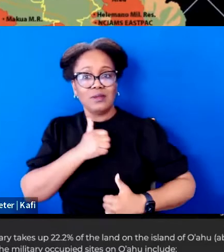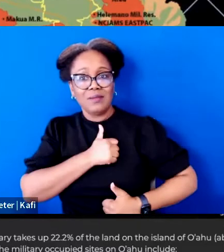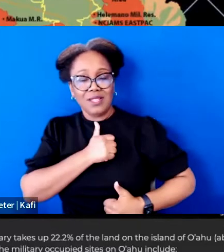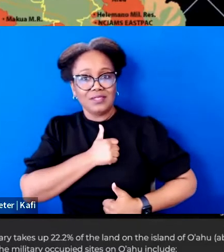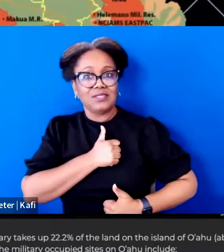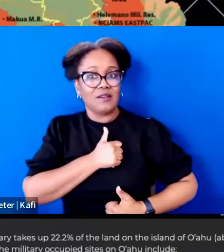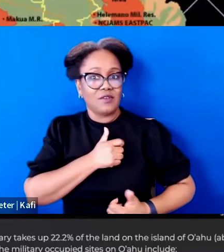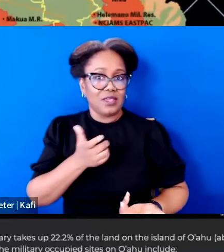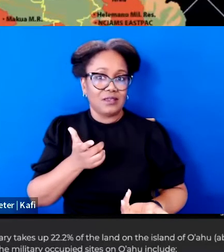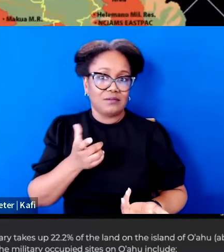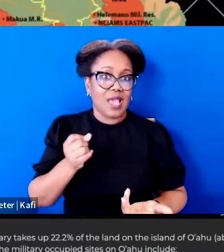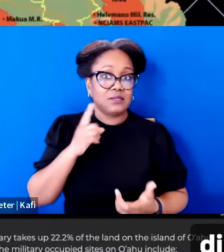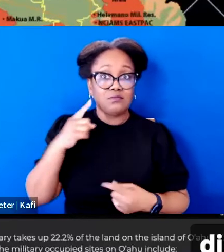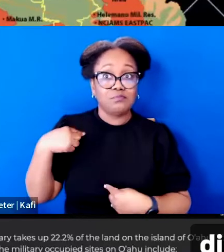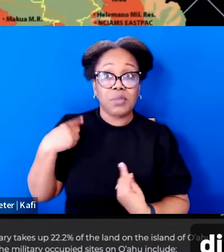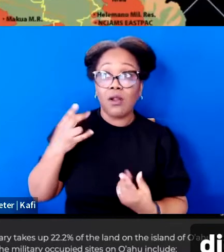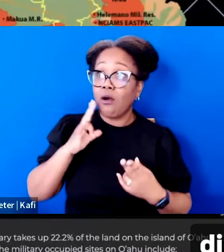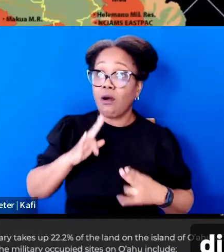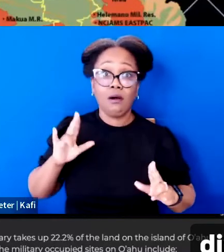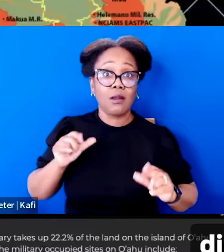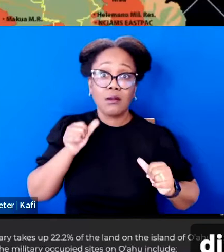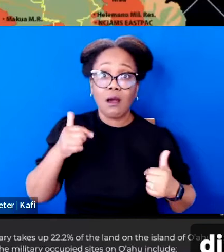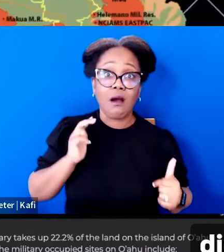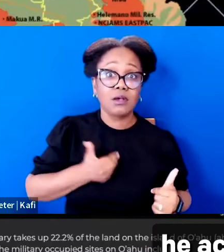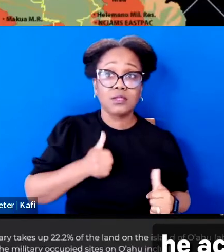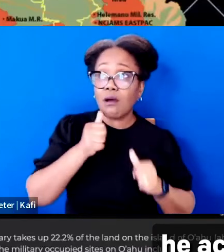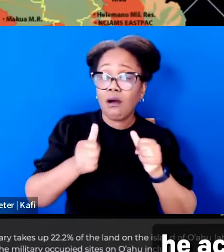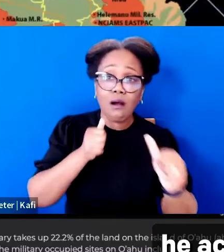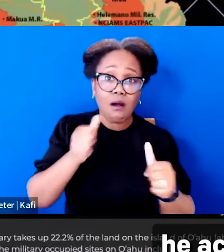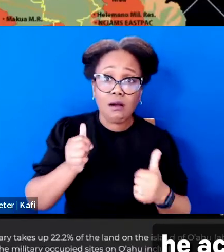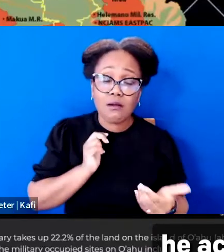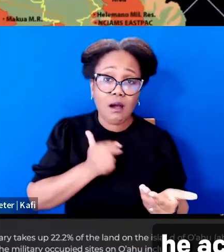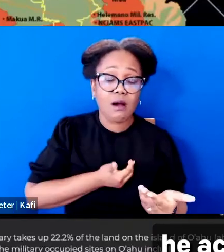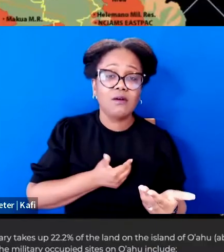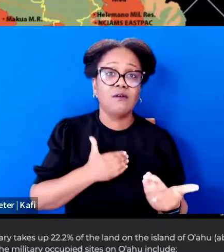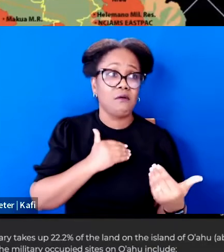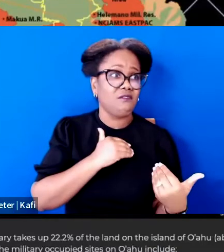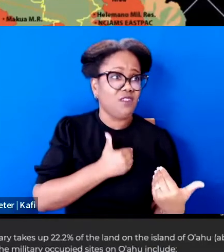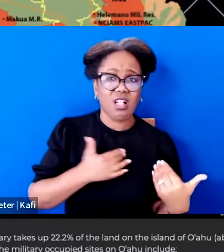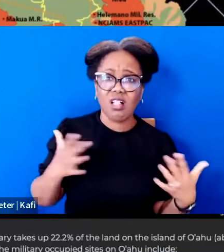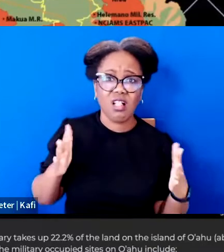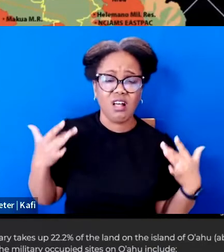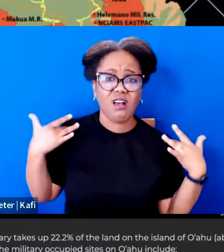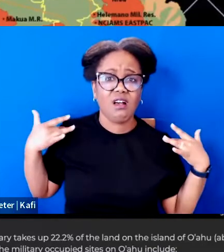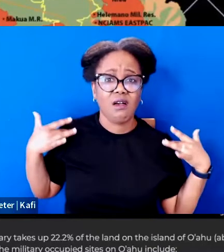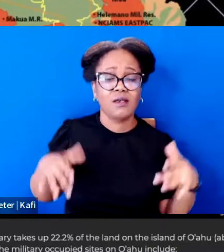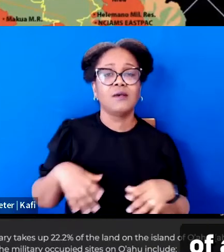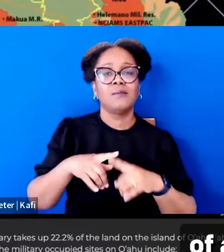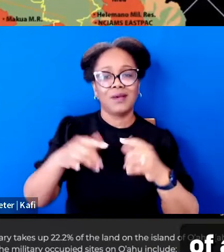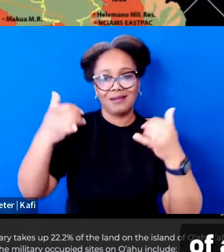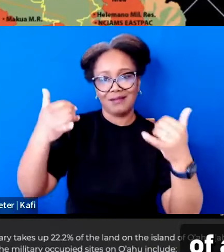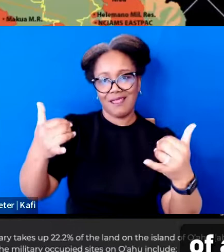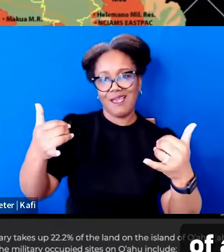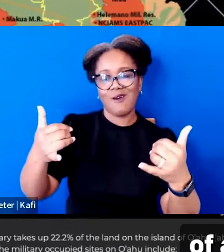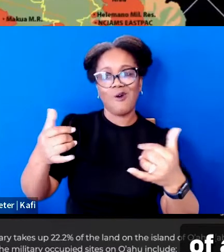Assistant Secretary, did a remote testimony in which he actually complained about missing a football game instead of